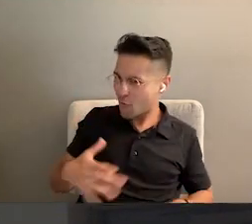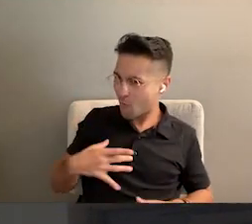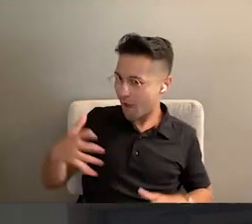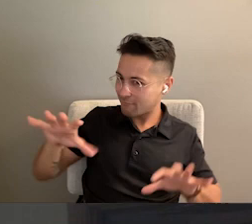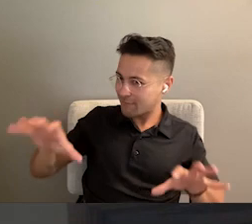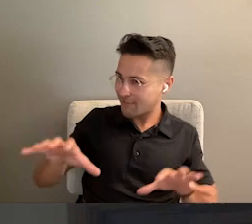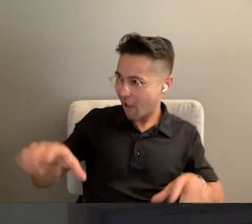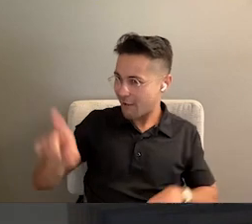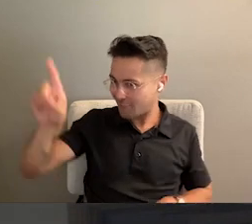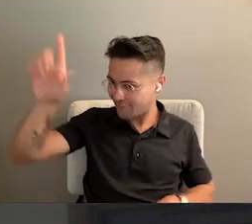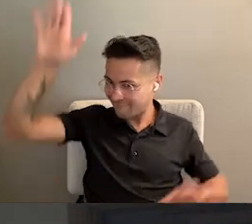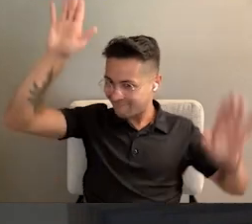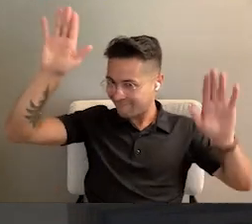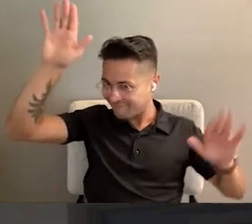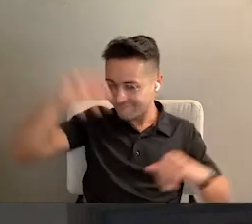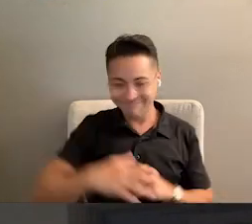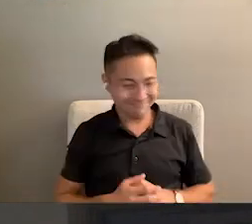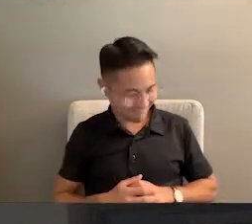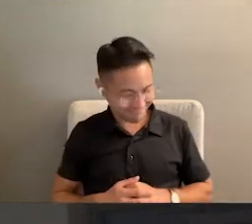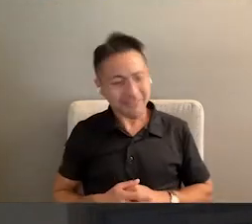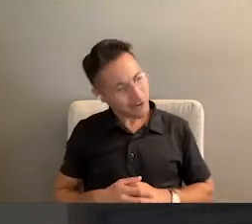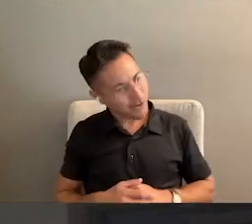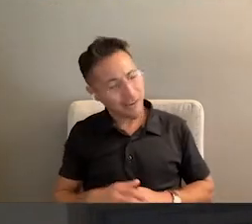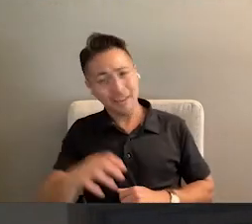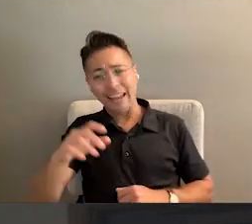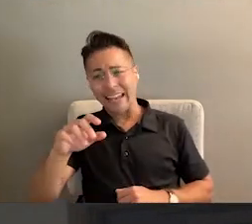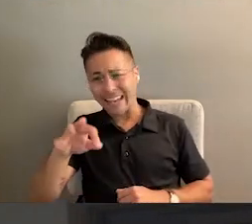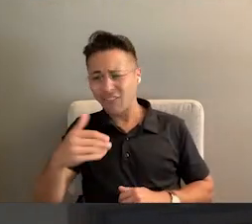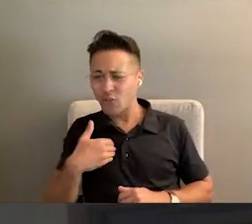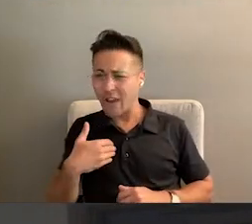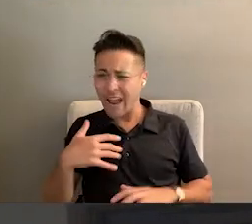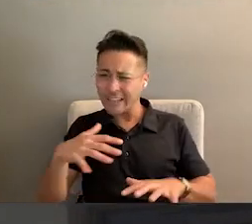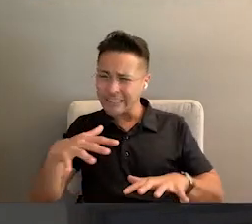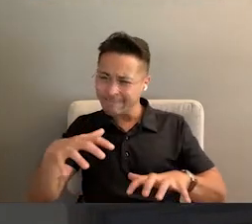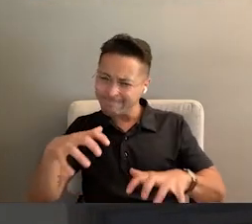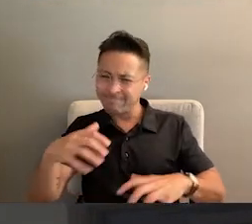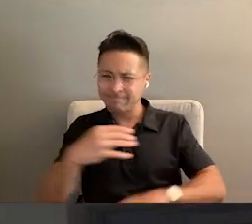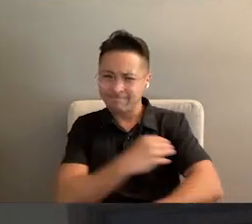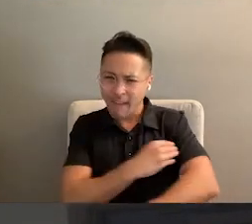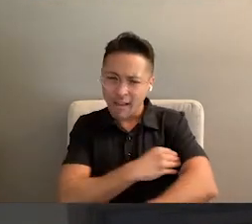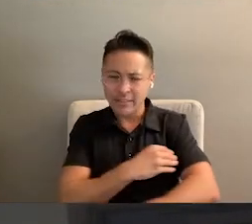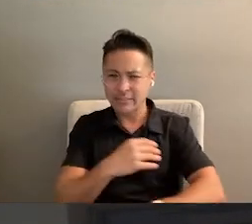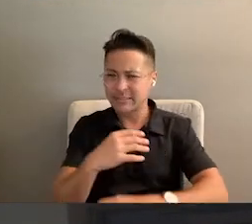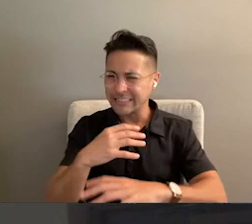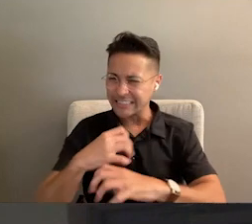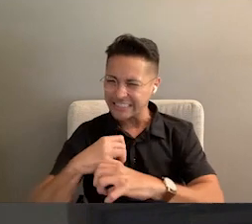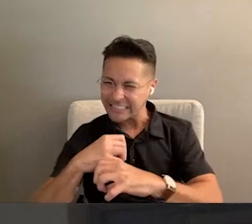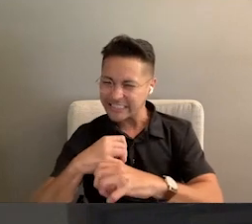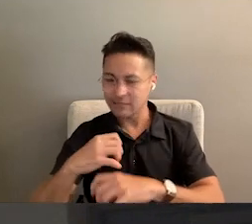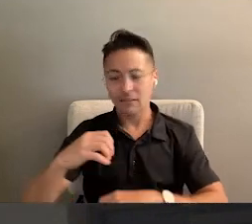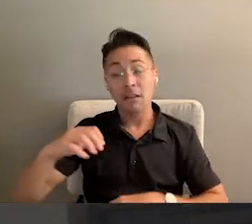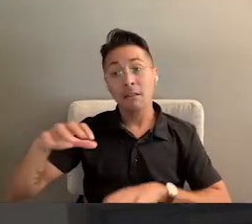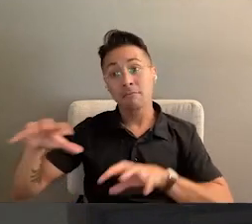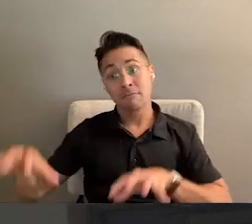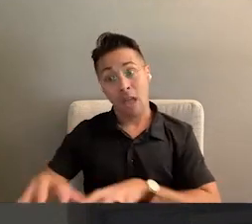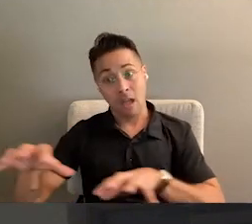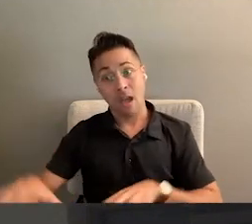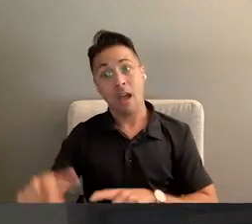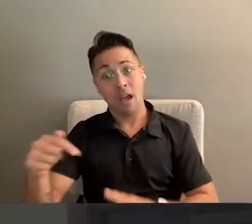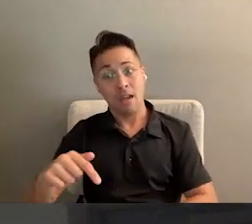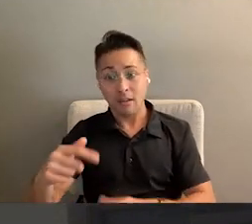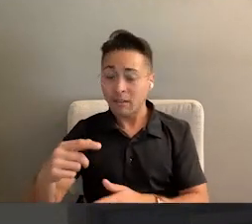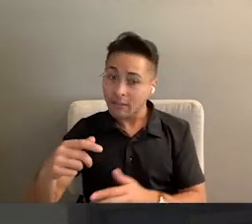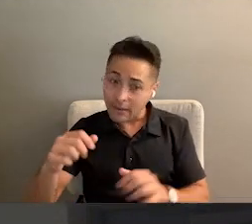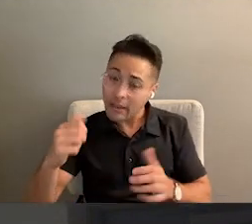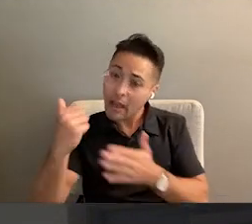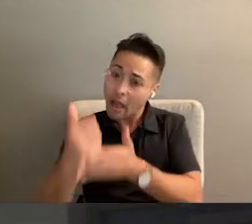therapy. Massage therapy, like who doesn't want a massage, right? But massage therapy, if you have real static muscles, if they're